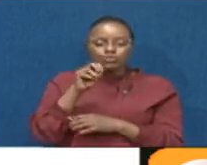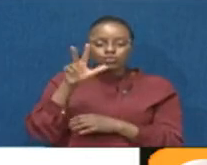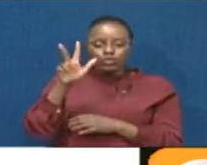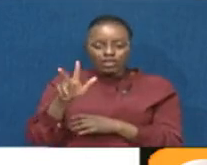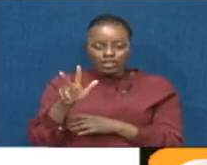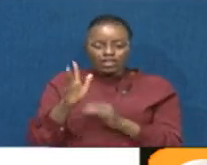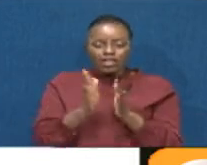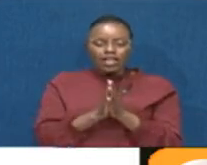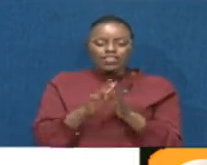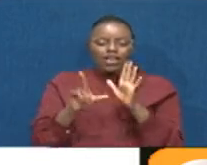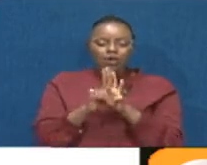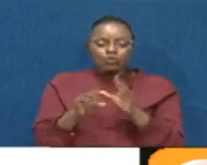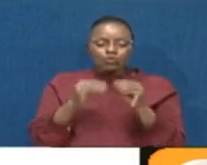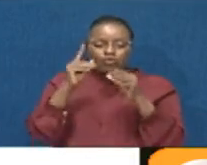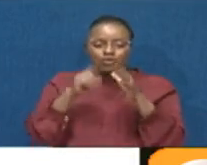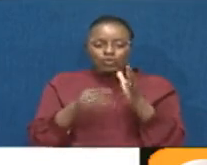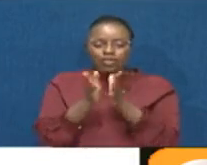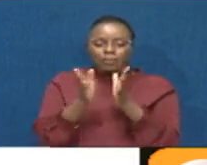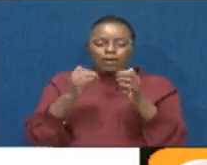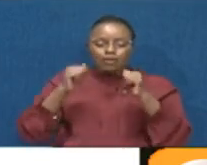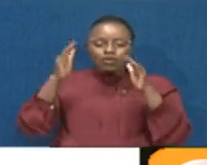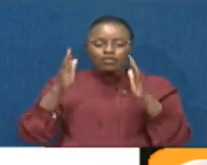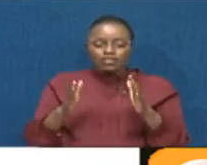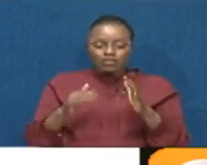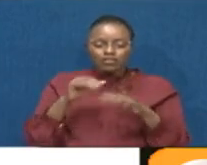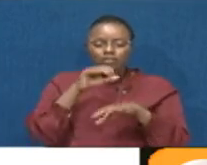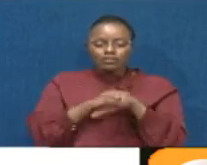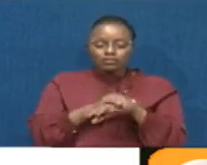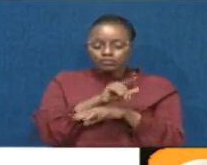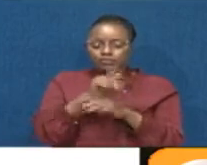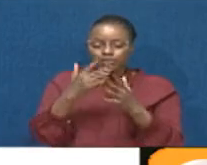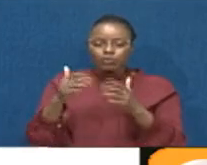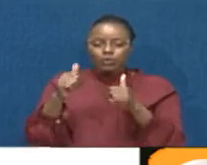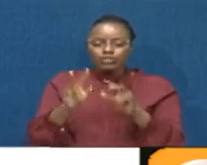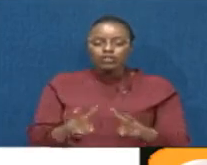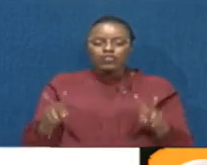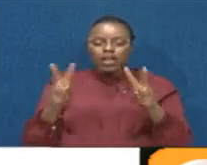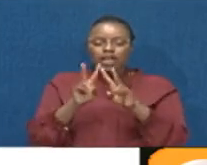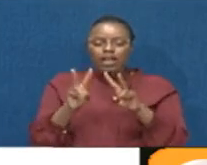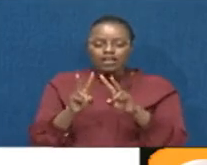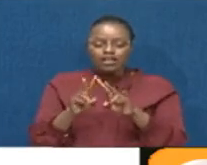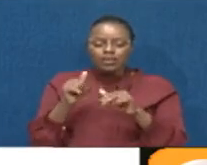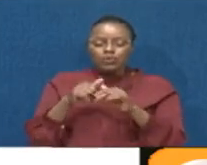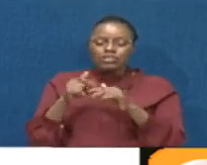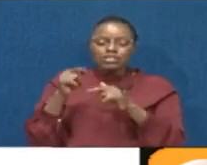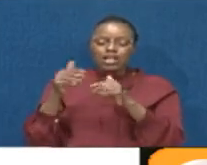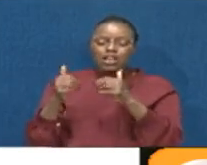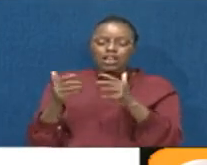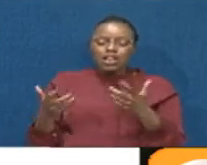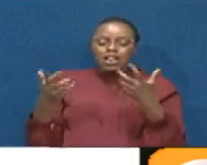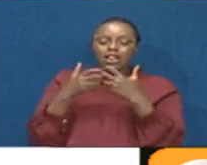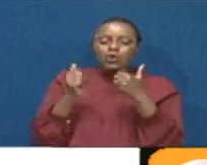2003. The law provides that a public officer in possession of property whose value is disproportional to